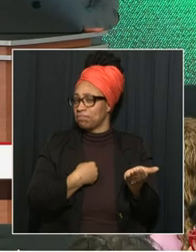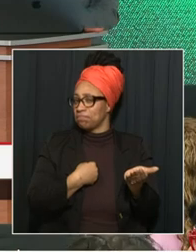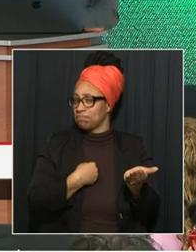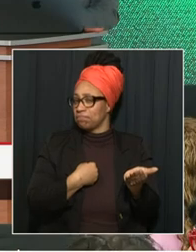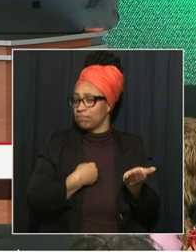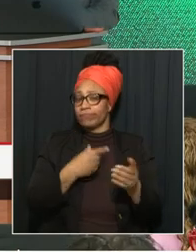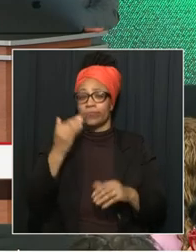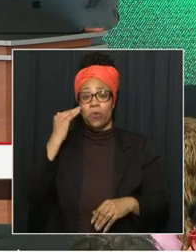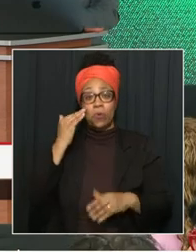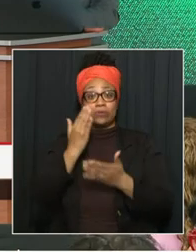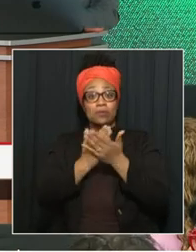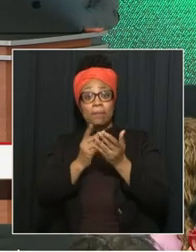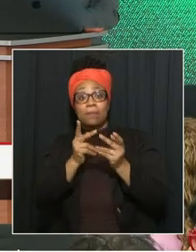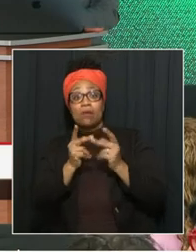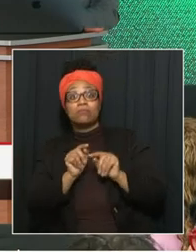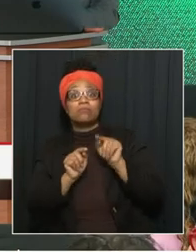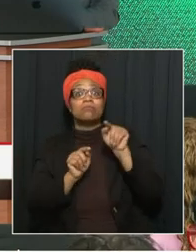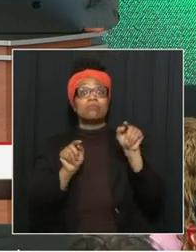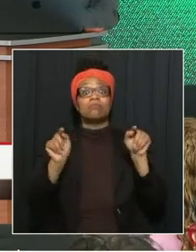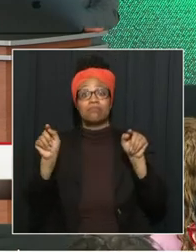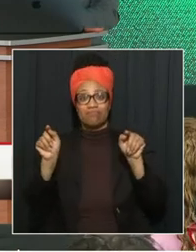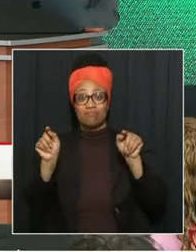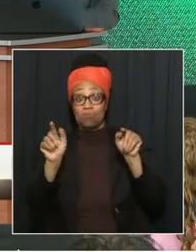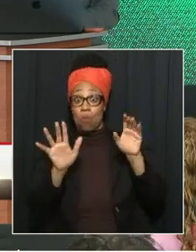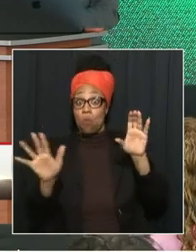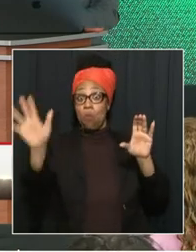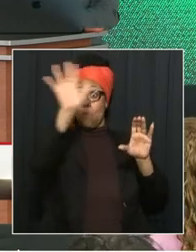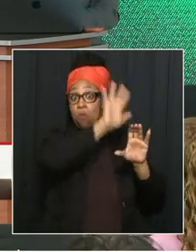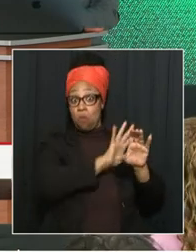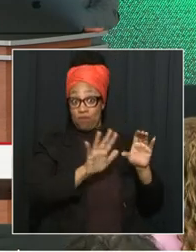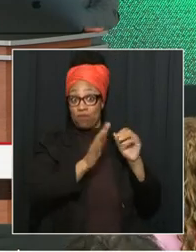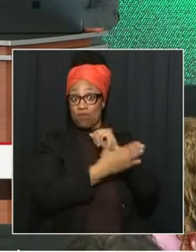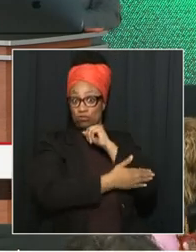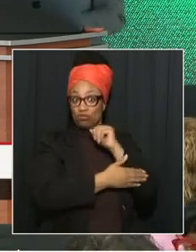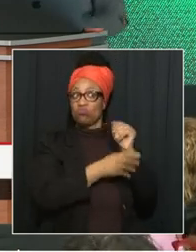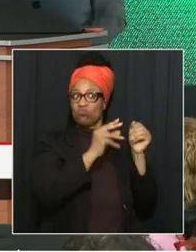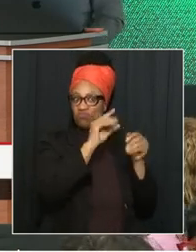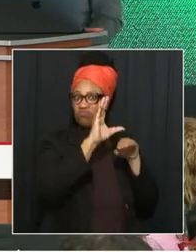country, they do like low or no cost options, so that's something that we'll definitely look into.